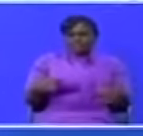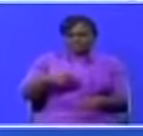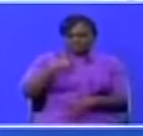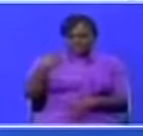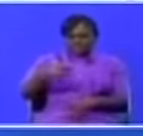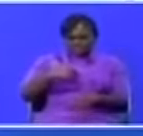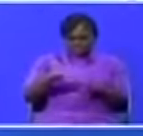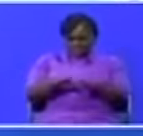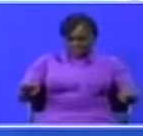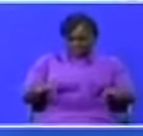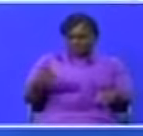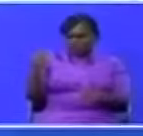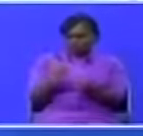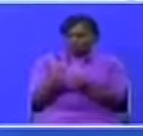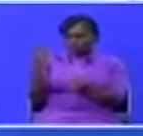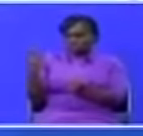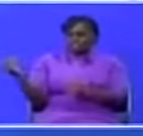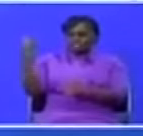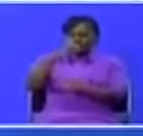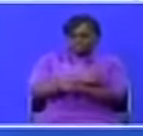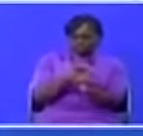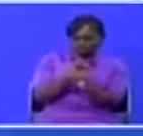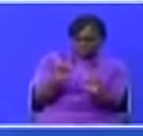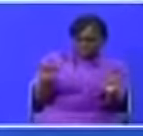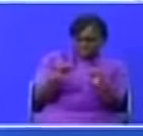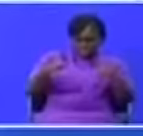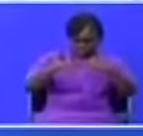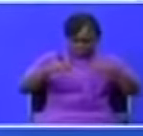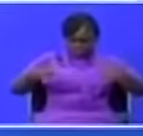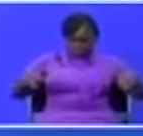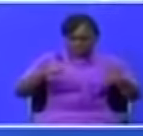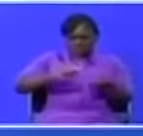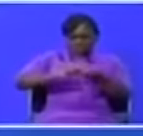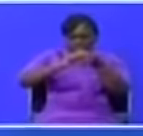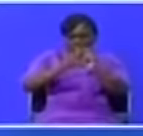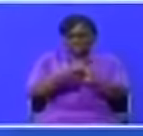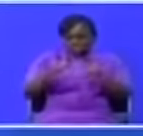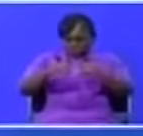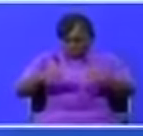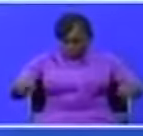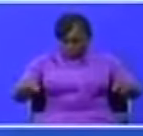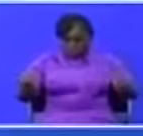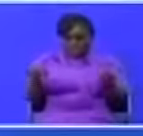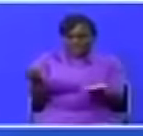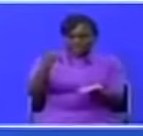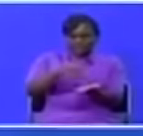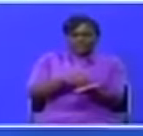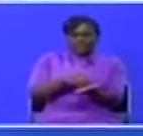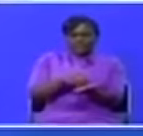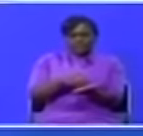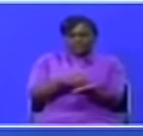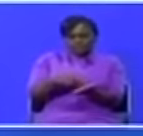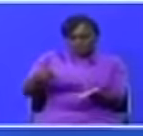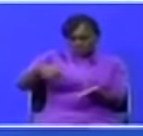their farms every 14 days to clean and tighten the ropes, replace those washed away and the fallen seaweeds.